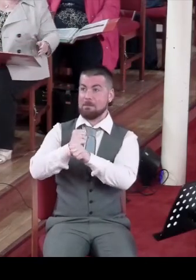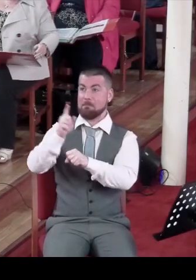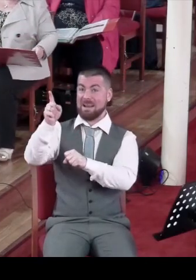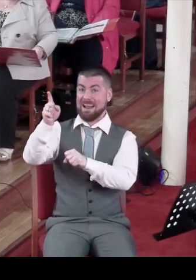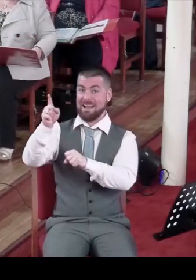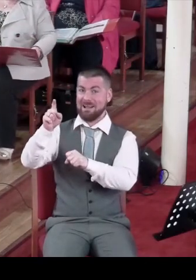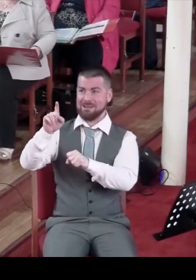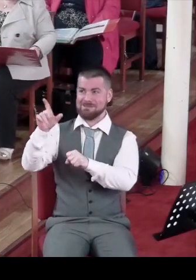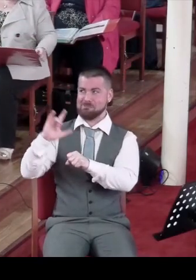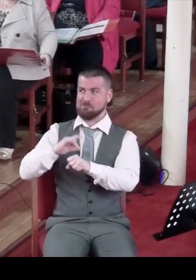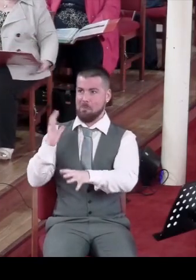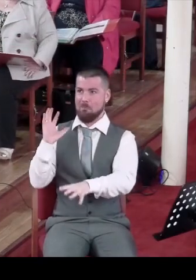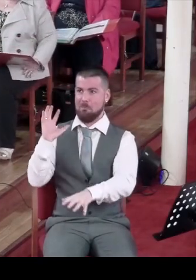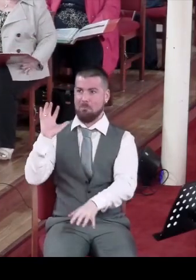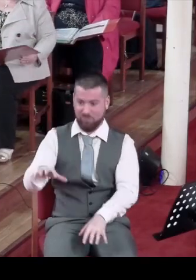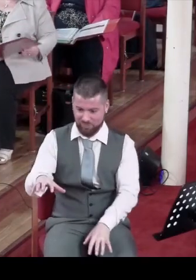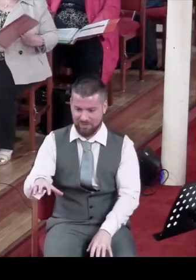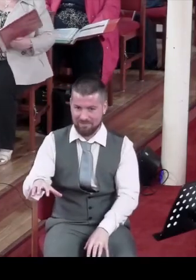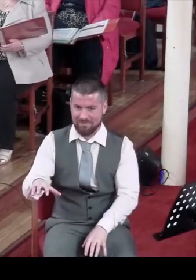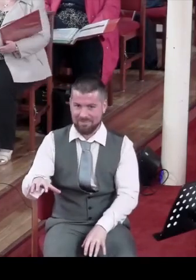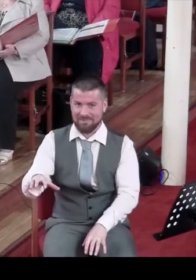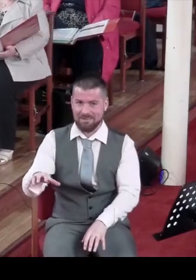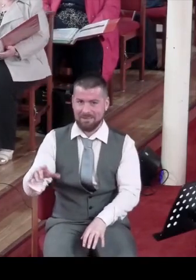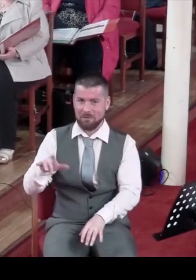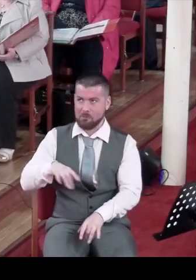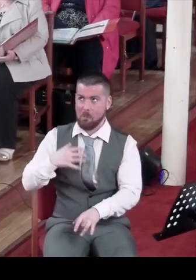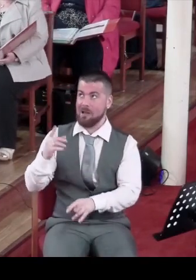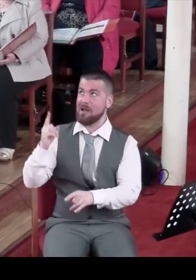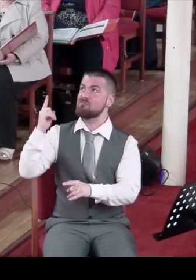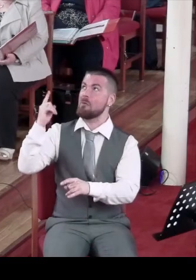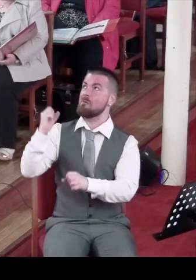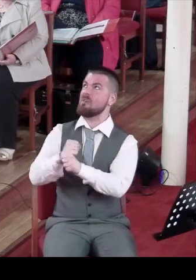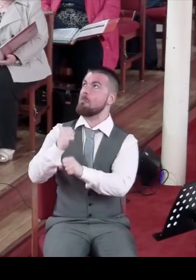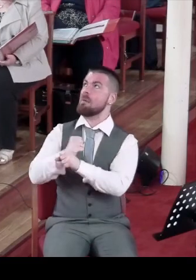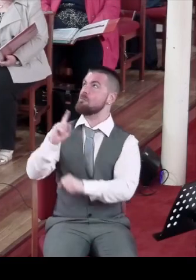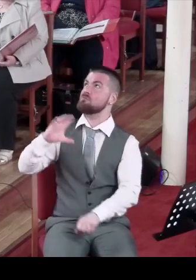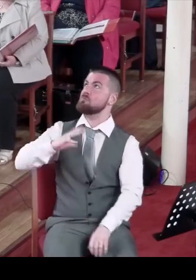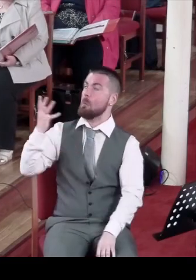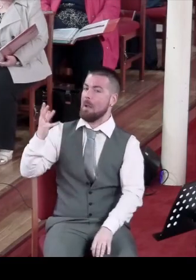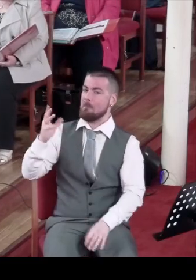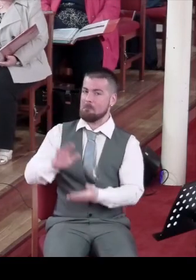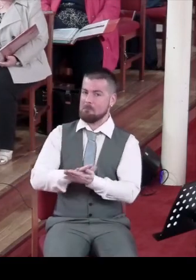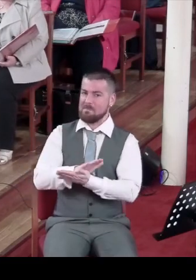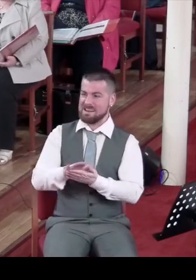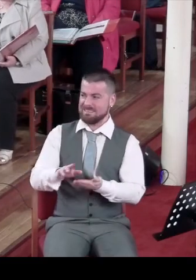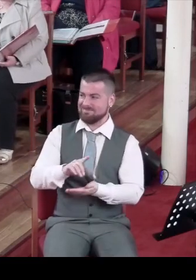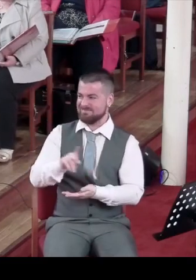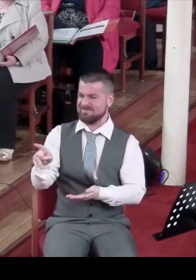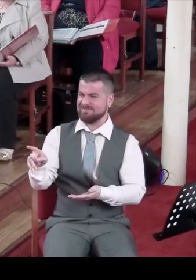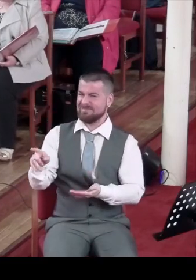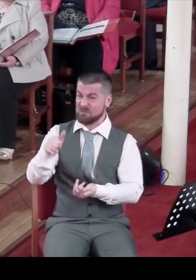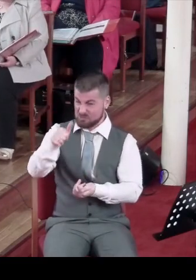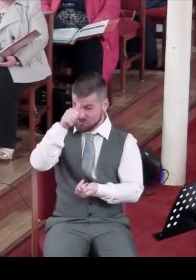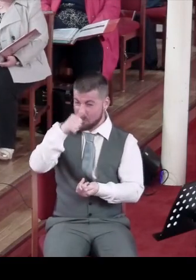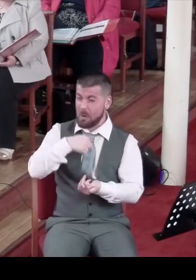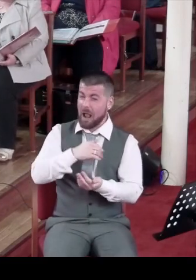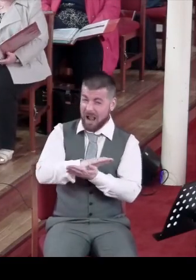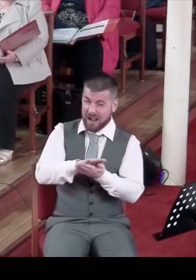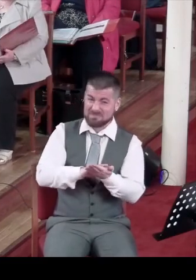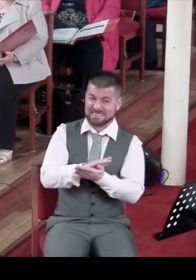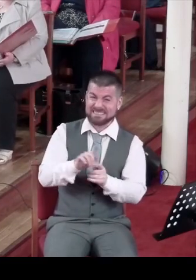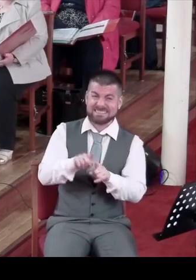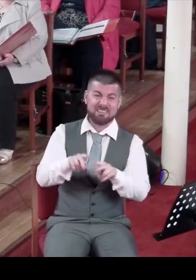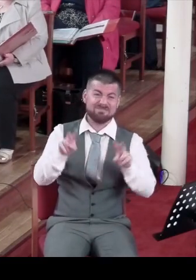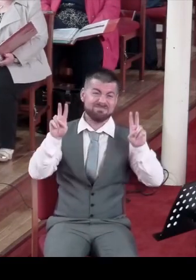done in this building. So we don't want the roof having to be done. Is that right, Alec? So, yeah, you know what I mean. Metaphorically,